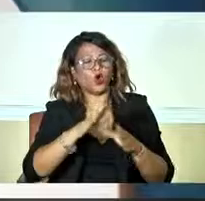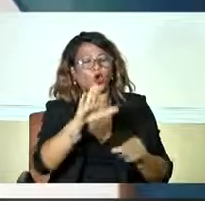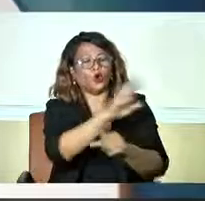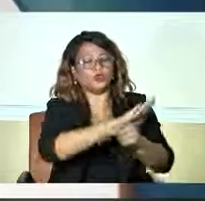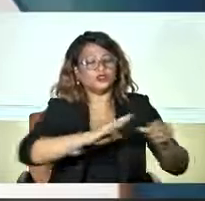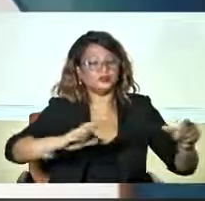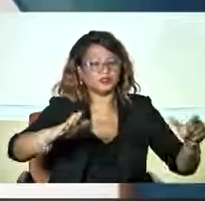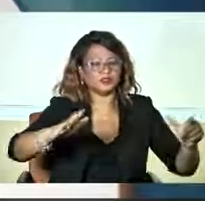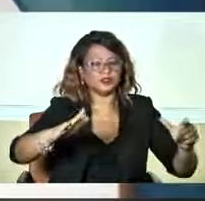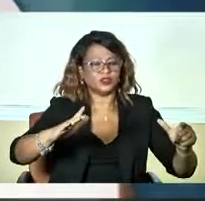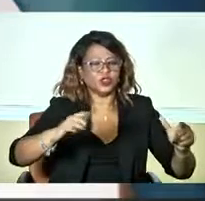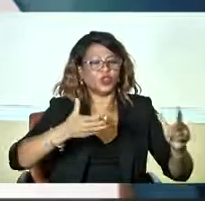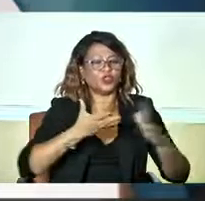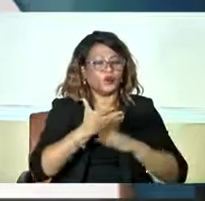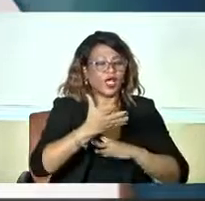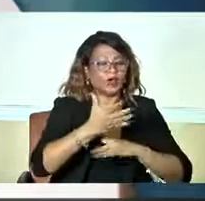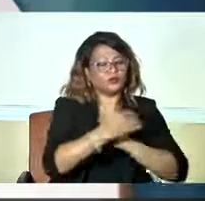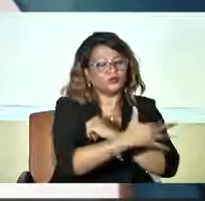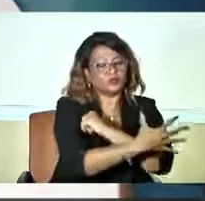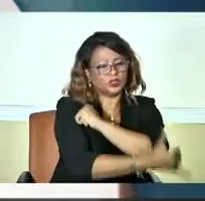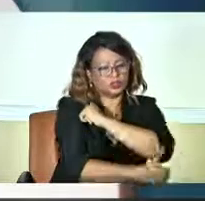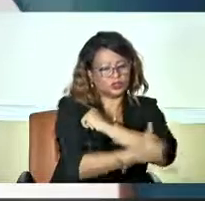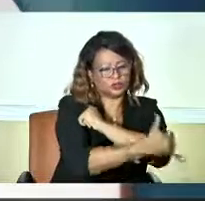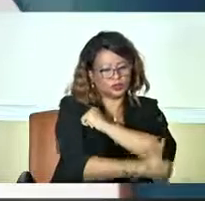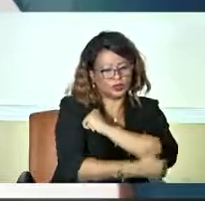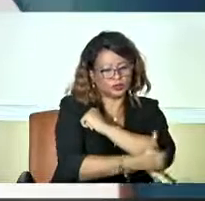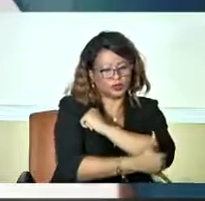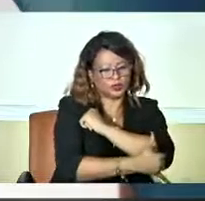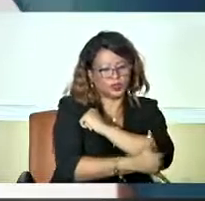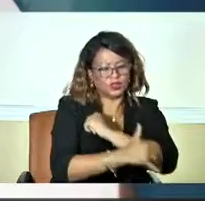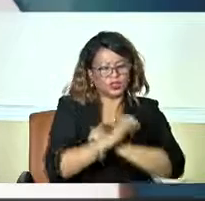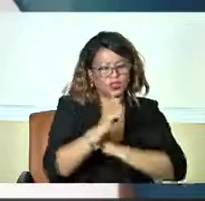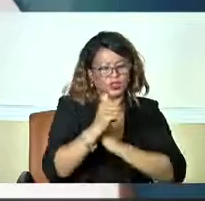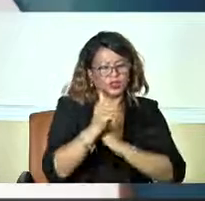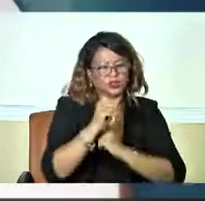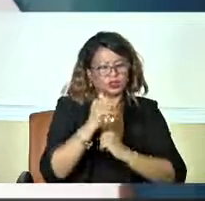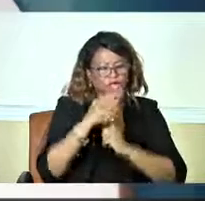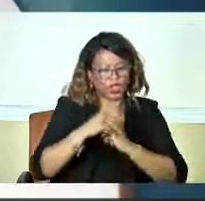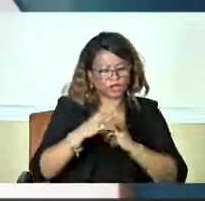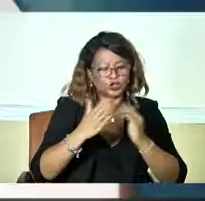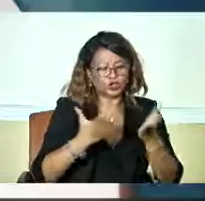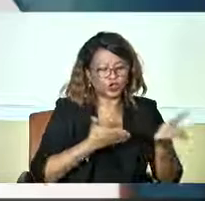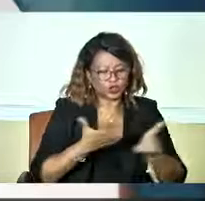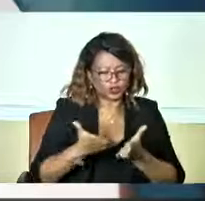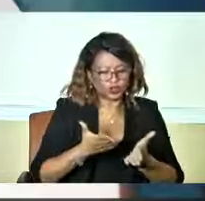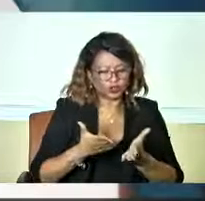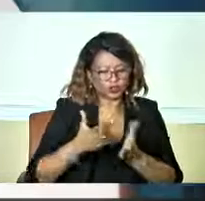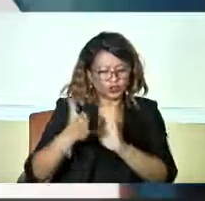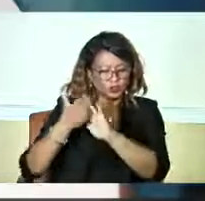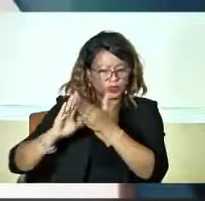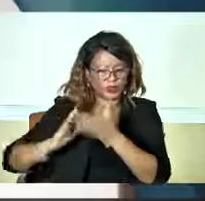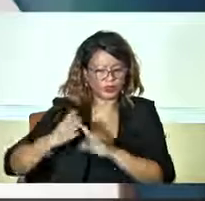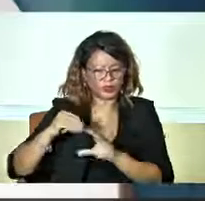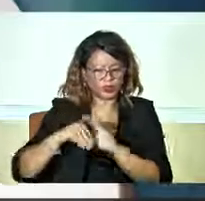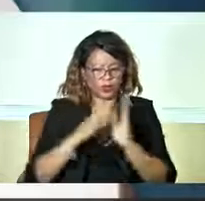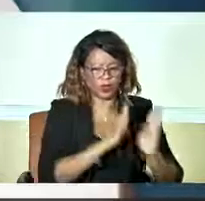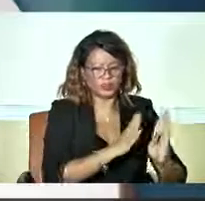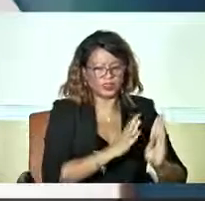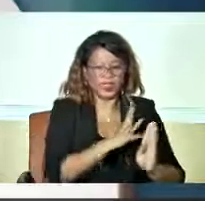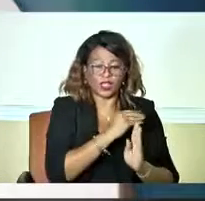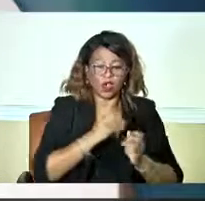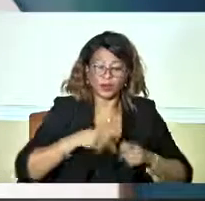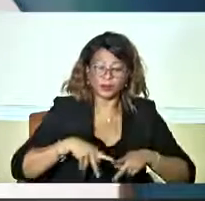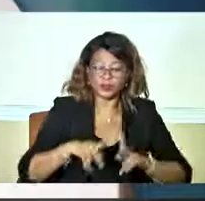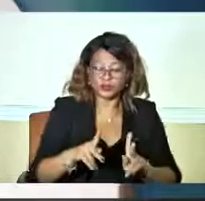spaces throughout the country to allow the unserved communities of the Bahamas an opportunity